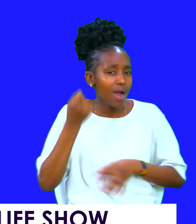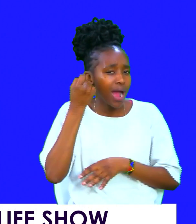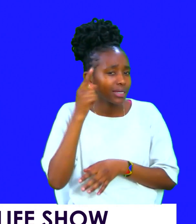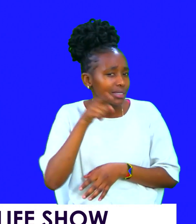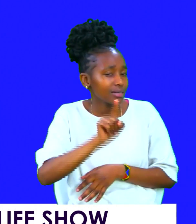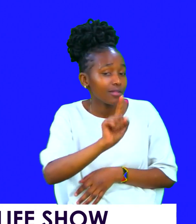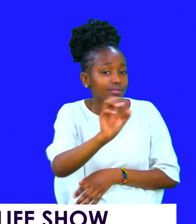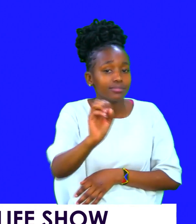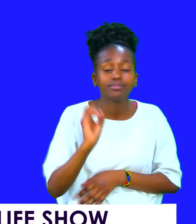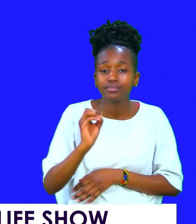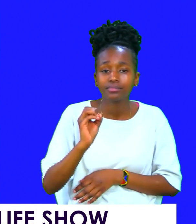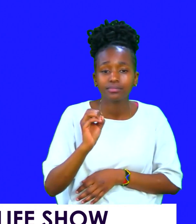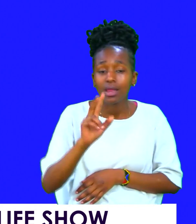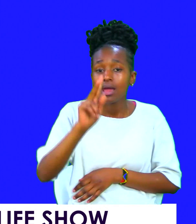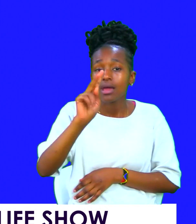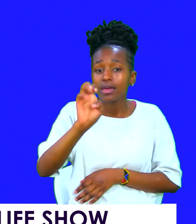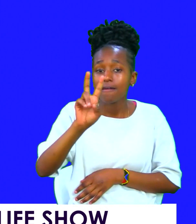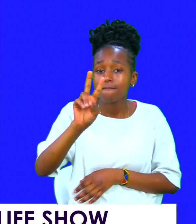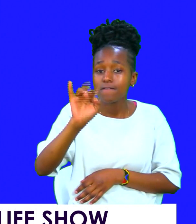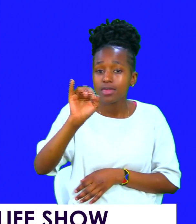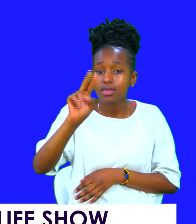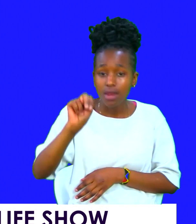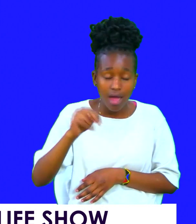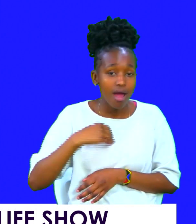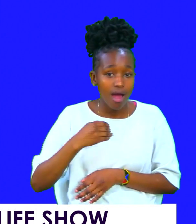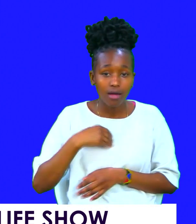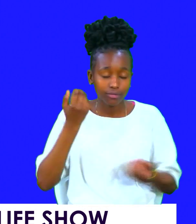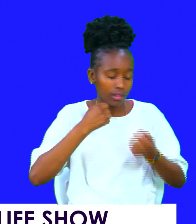him, Kevin Carter committed suicide.